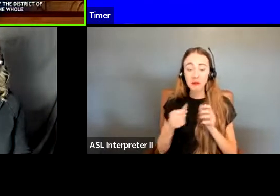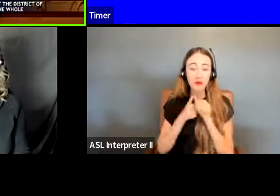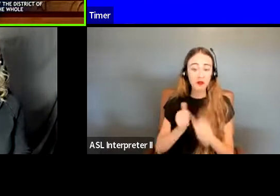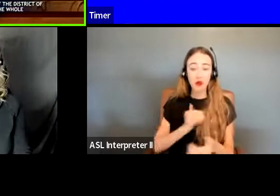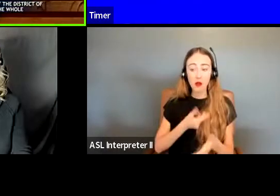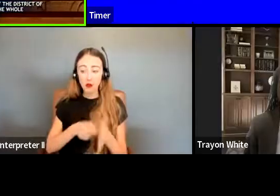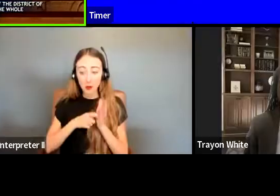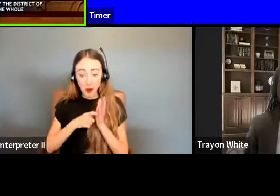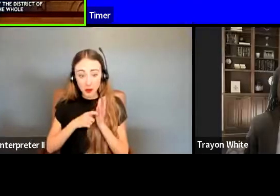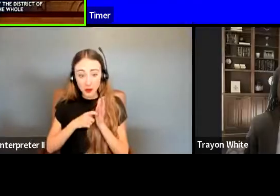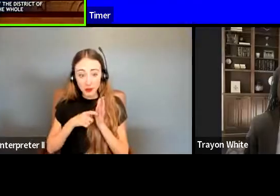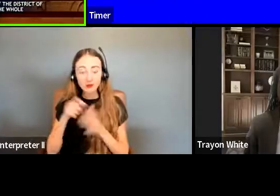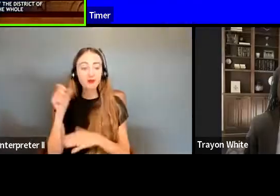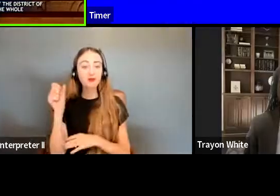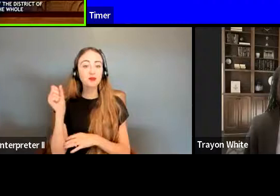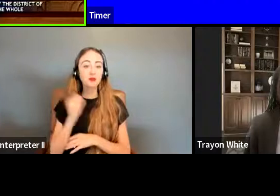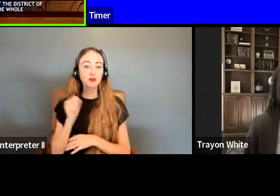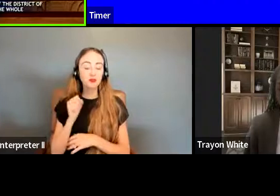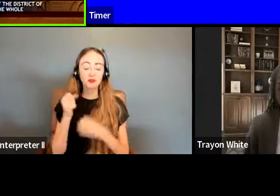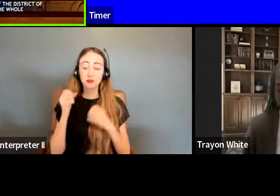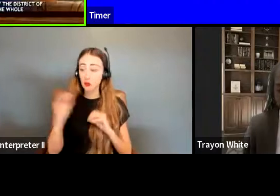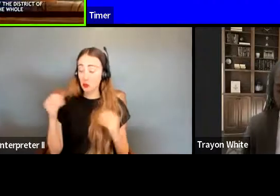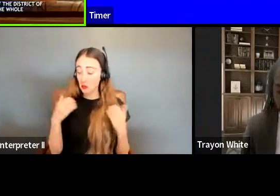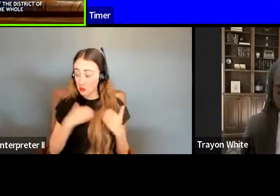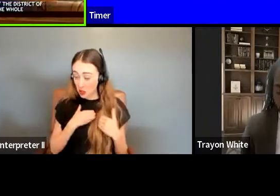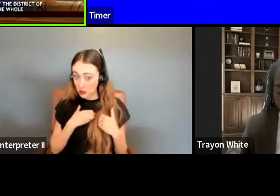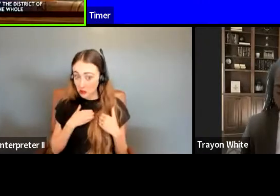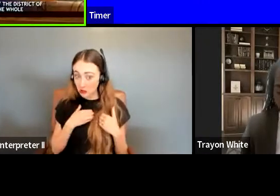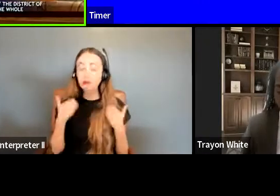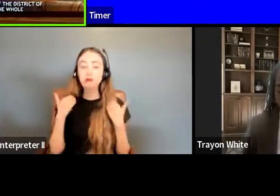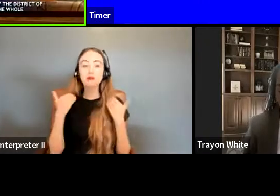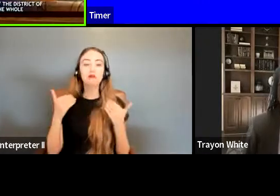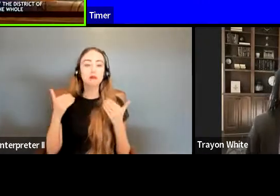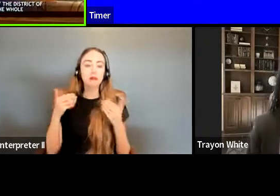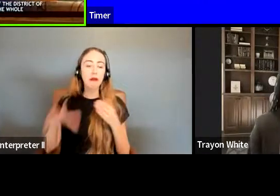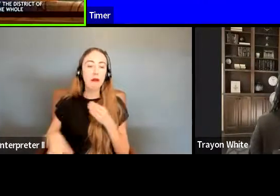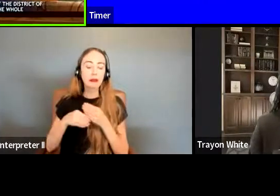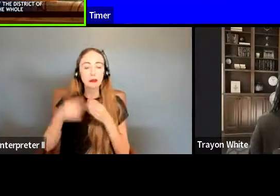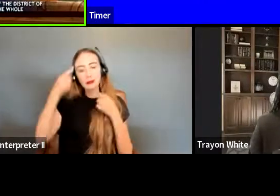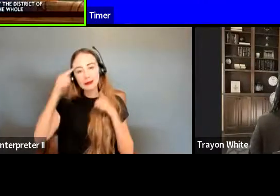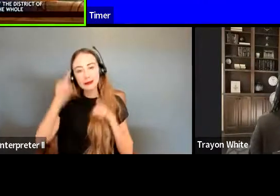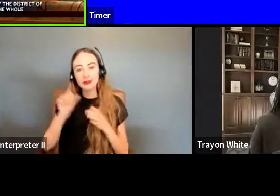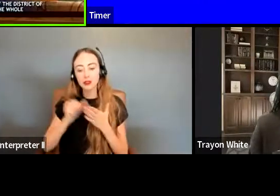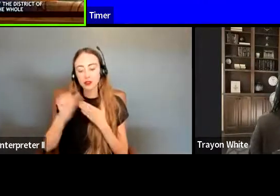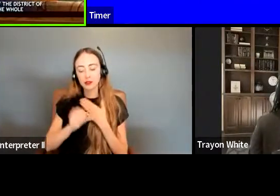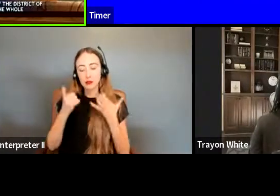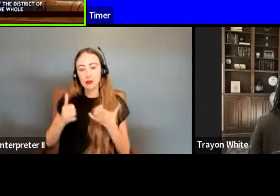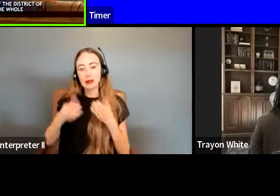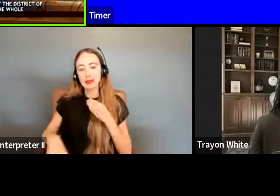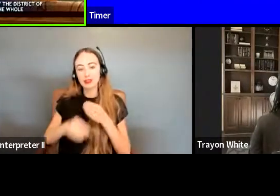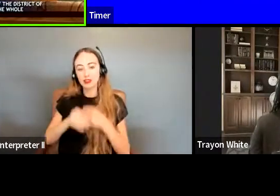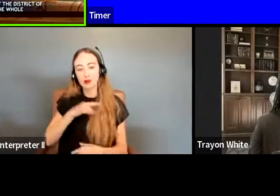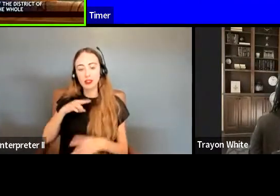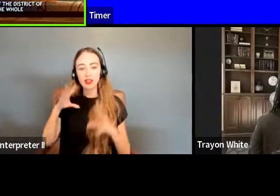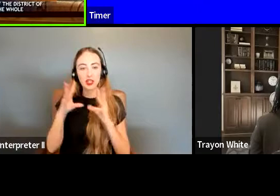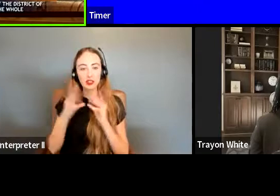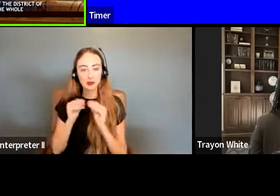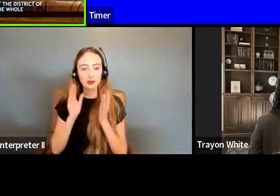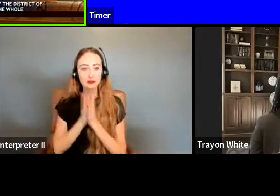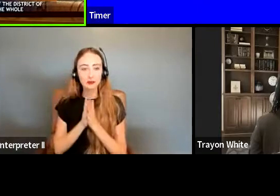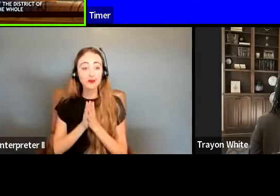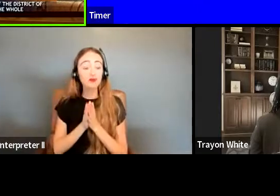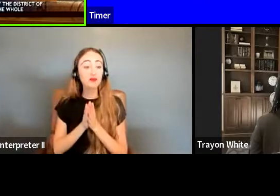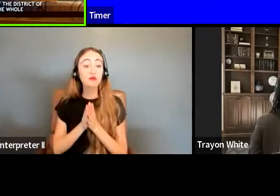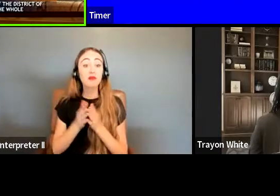council requirements? Yes, it does. Without objection, this measure will be placed on the consent agenda for today's additional legislative meeting.